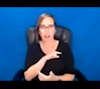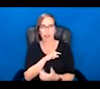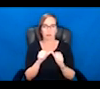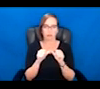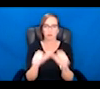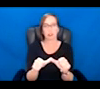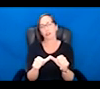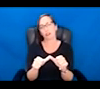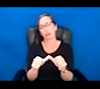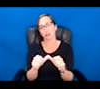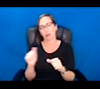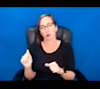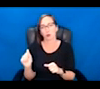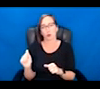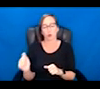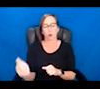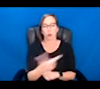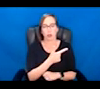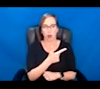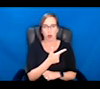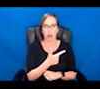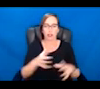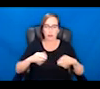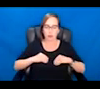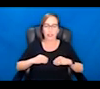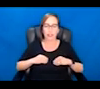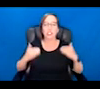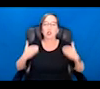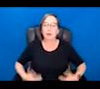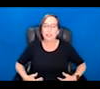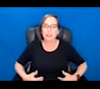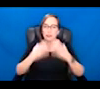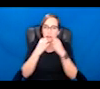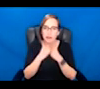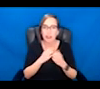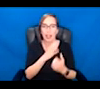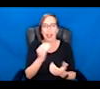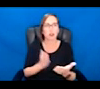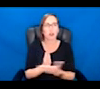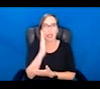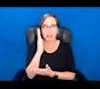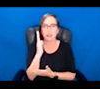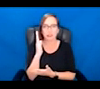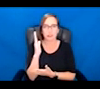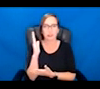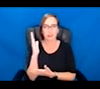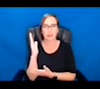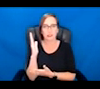that ensures that we're all, that embraces our the humanity of everyone and the rights and